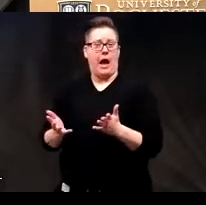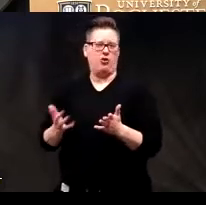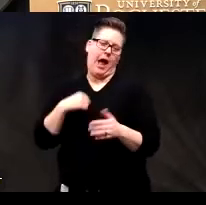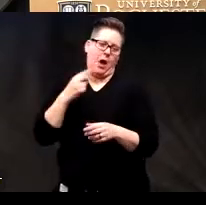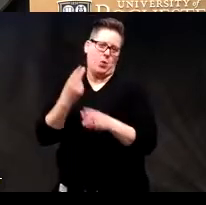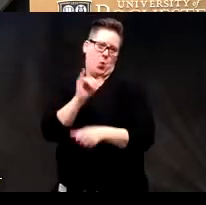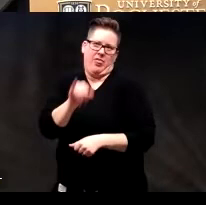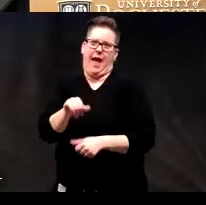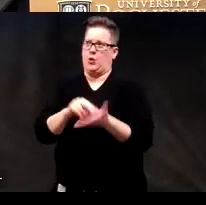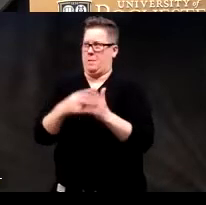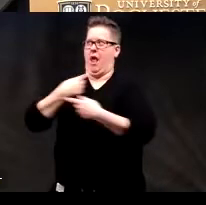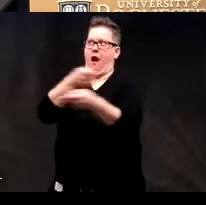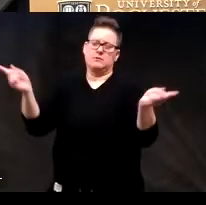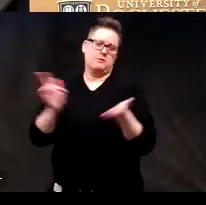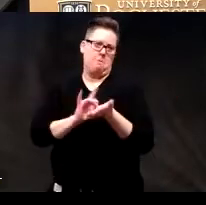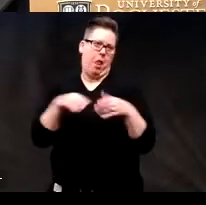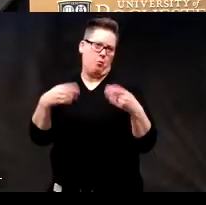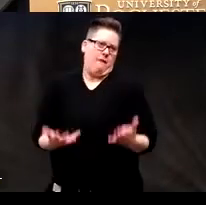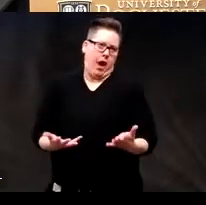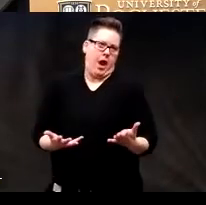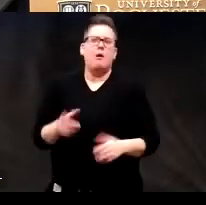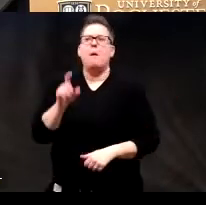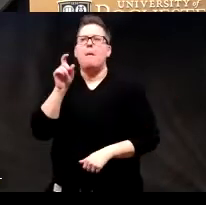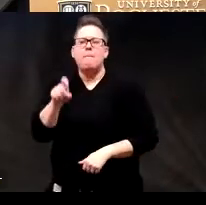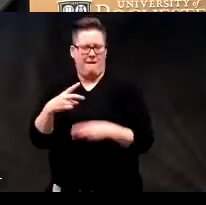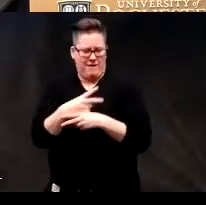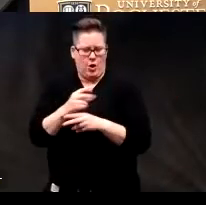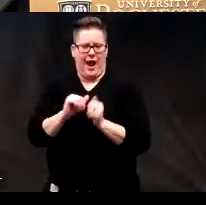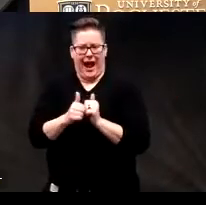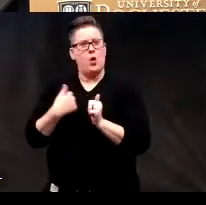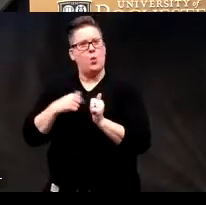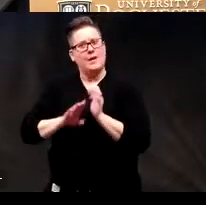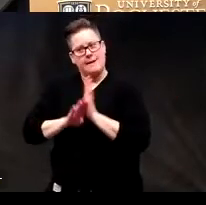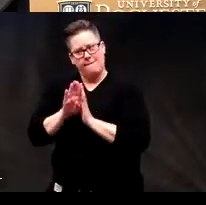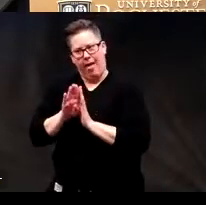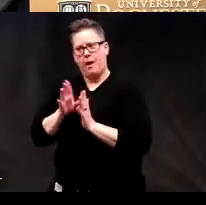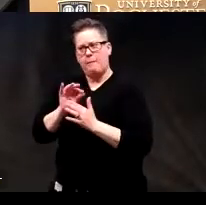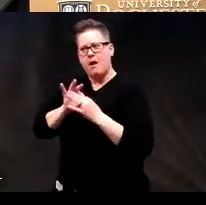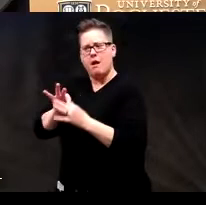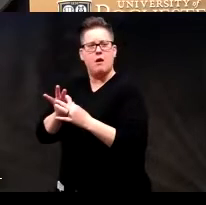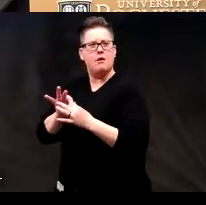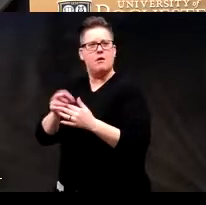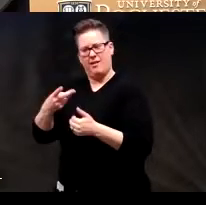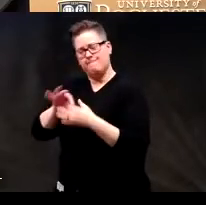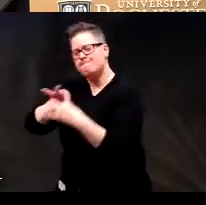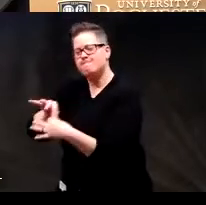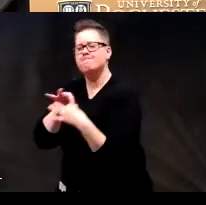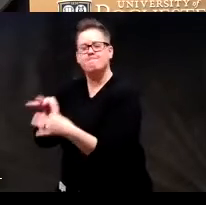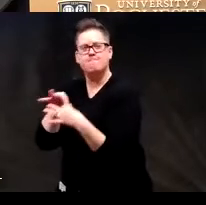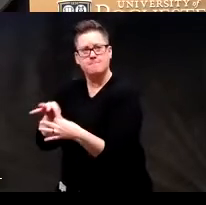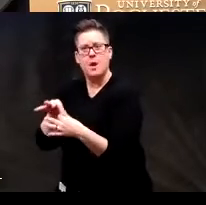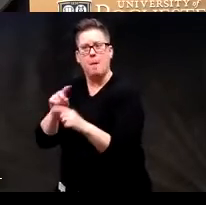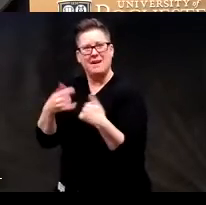to refer to all of us in the room, must find ways to develop and maintain relationships with their clients